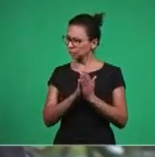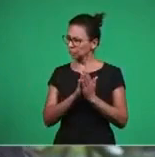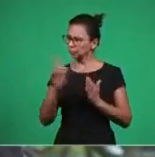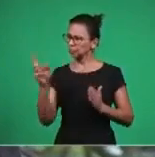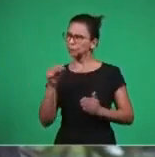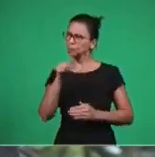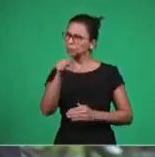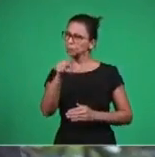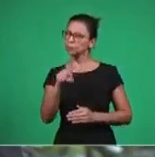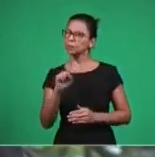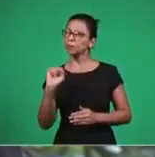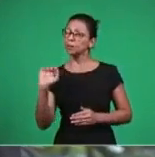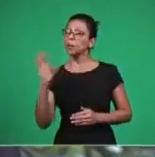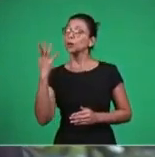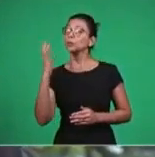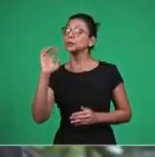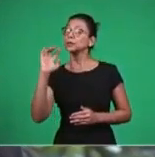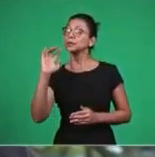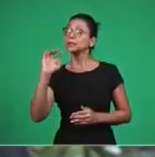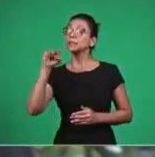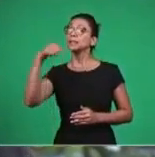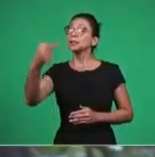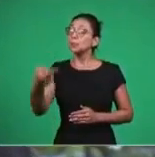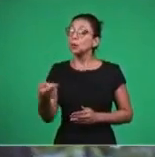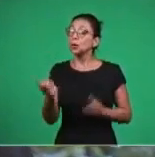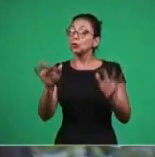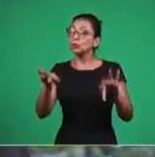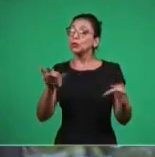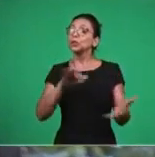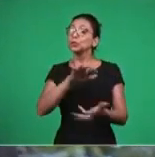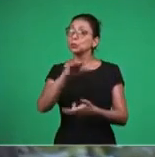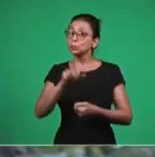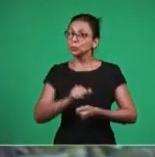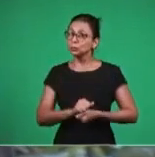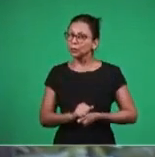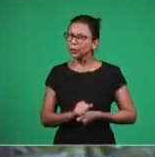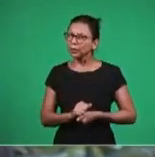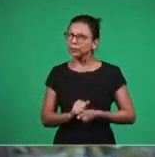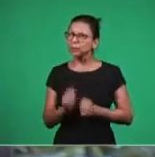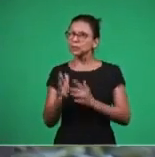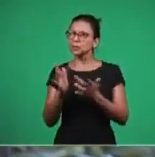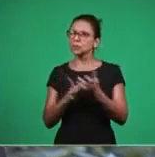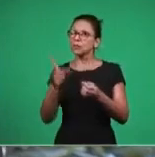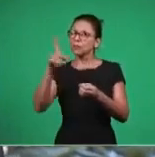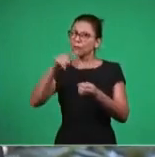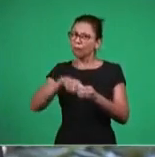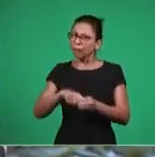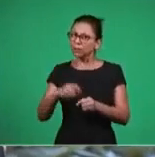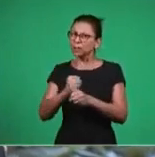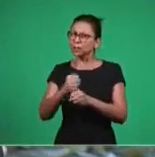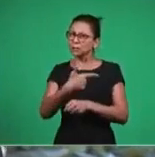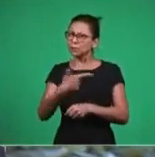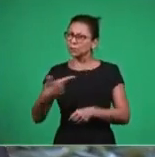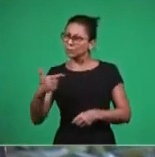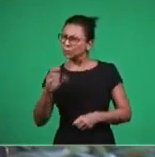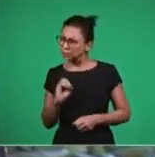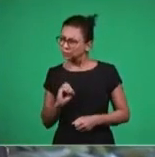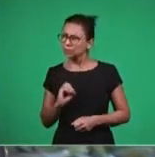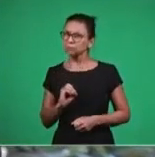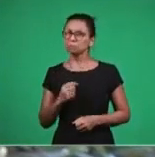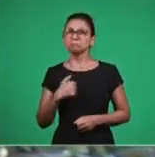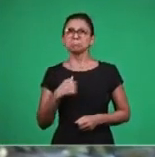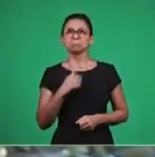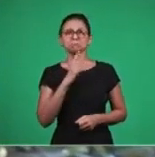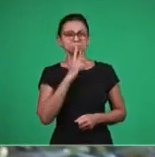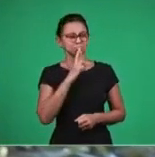the Bible, is Revelations. What is going to happen after that book is over? Will Jesus return this year still?" And I answered to my